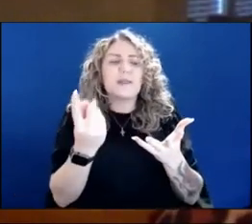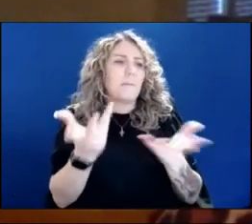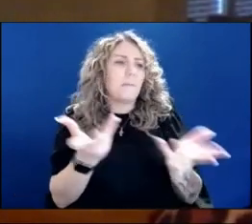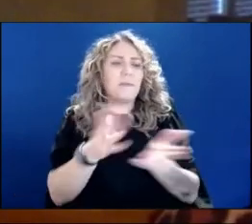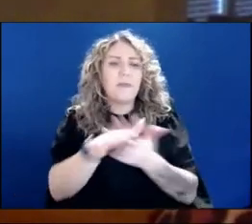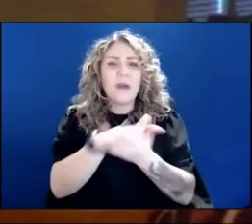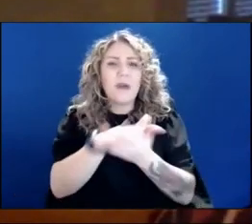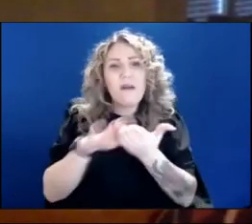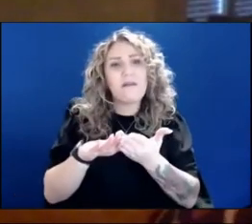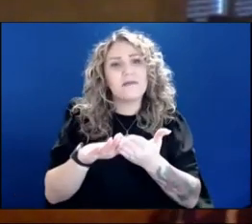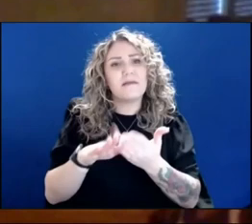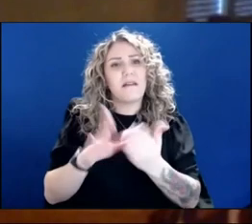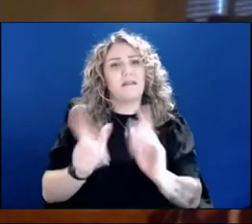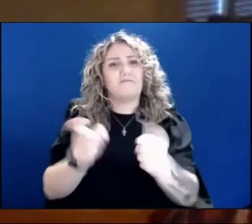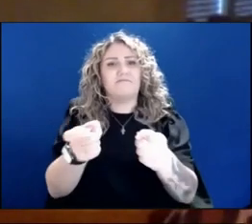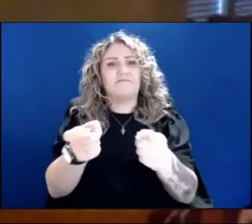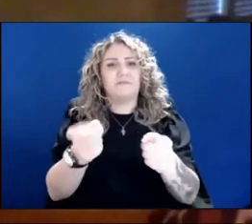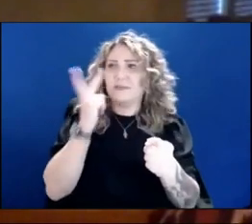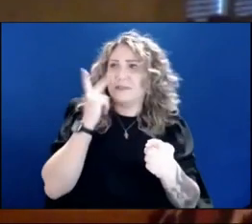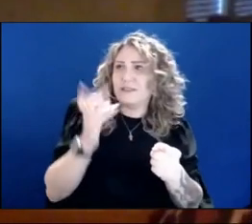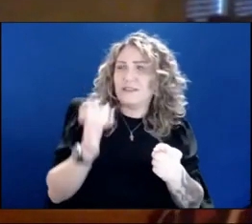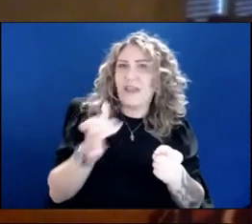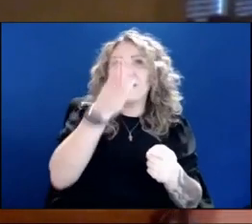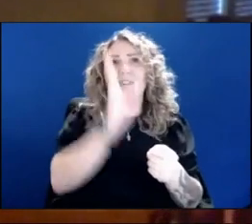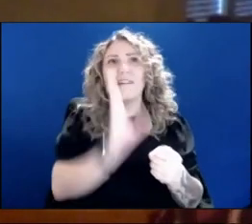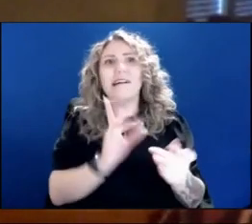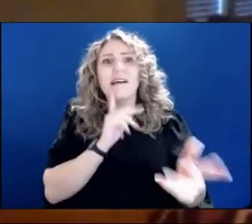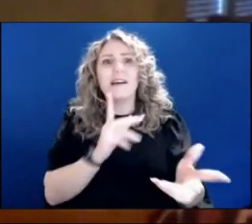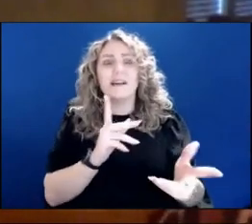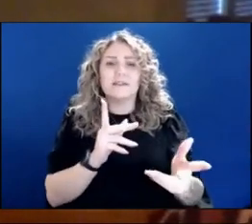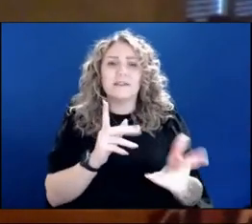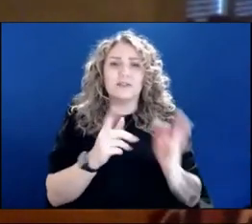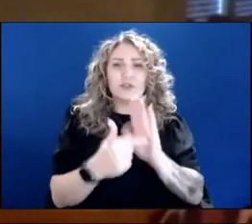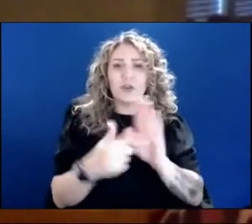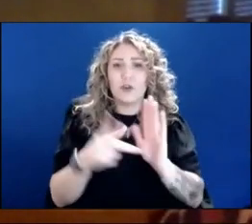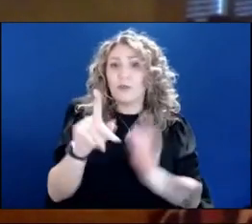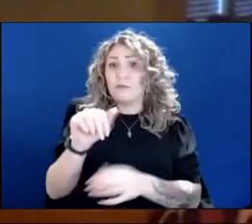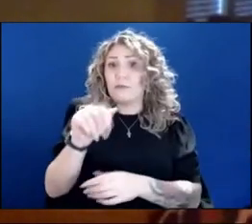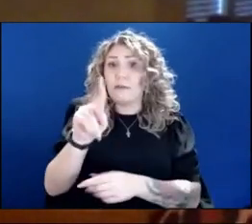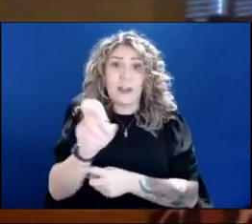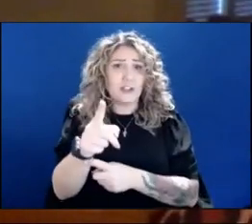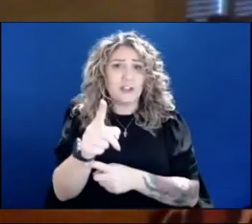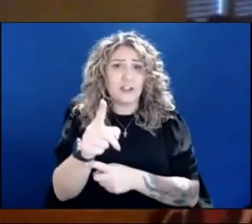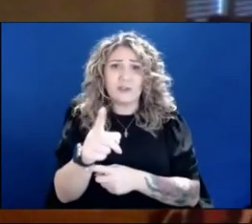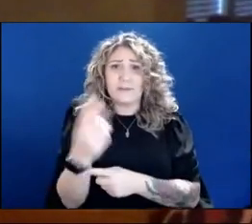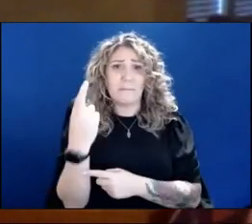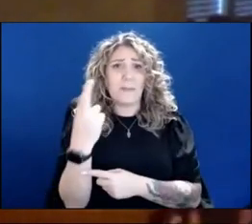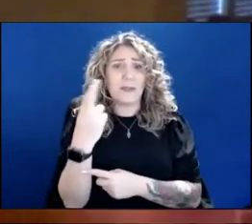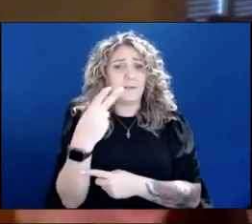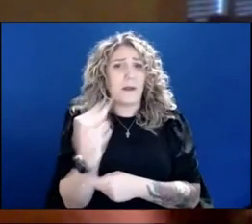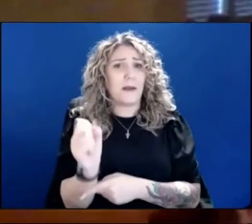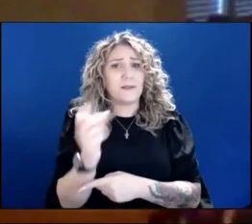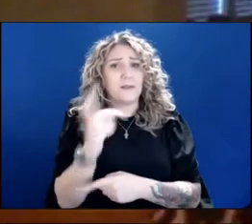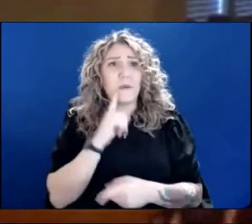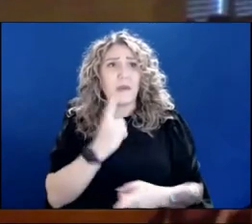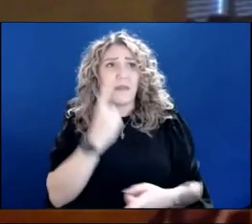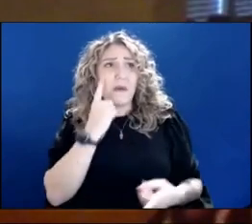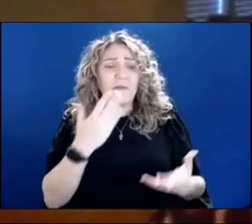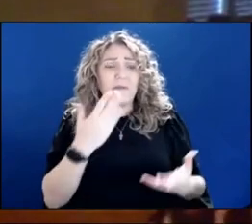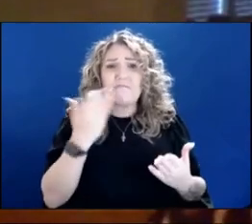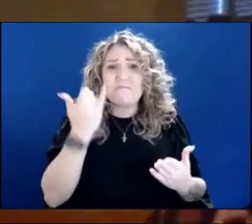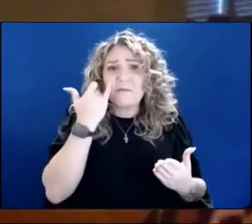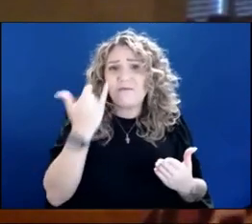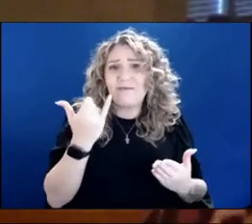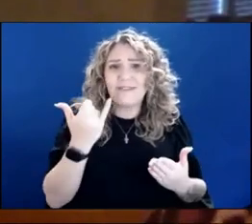is to see this post on this day. And Katie was really one of my best friends in high school. And so I thought if I had an opportunity to help